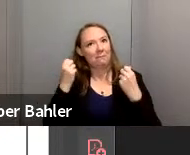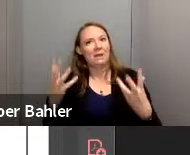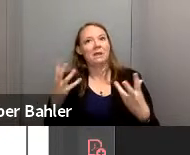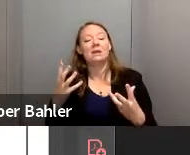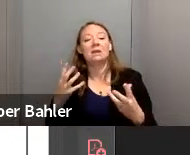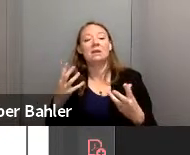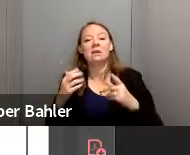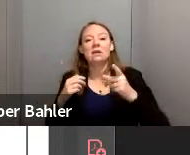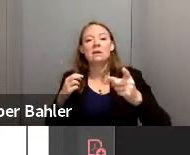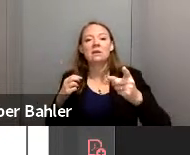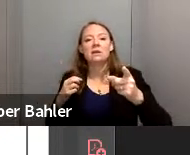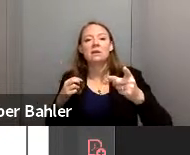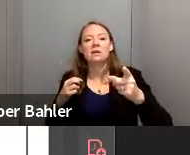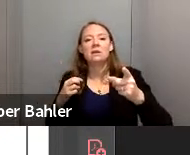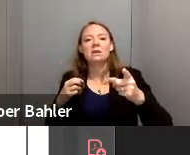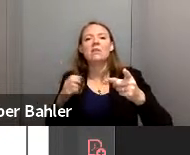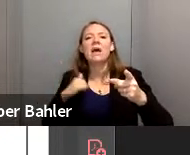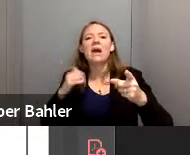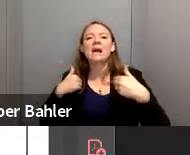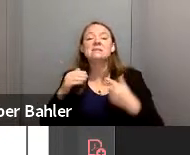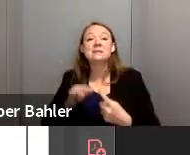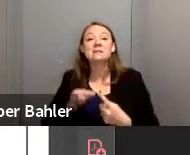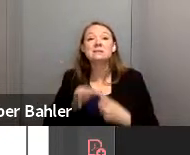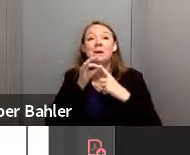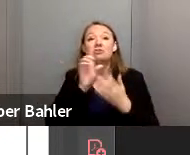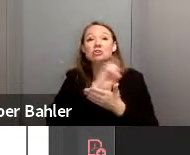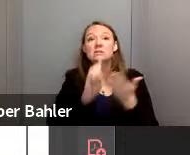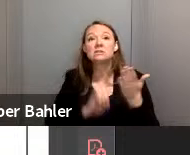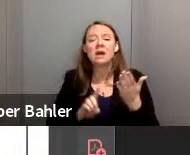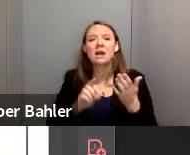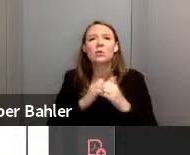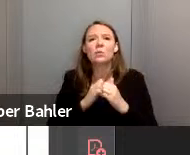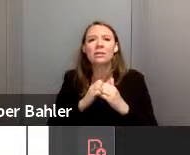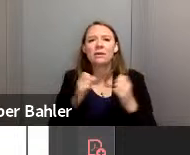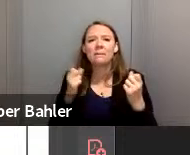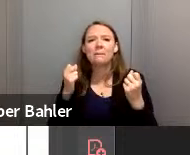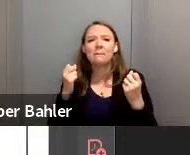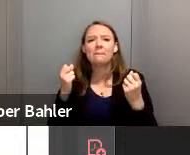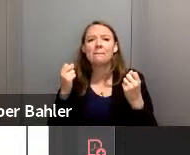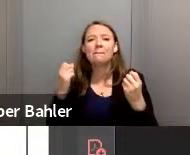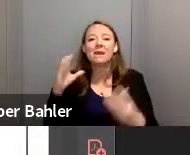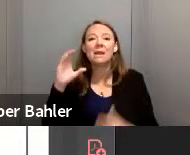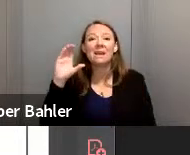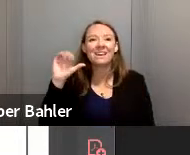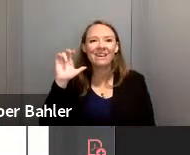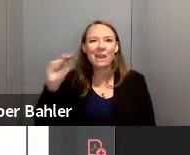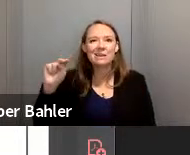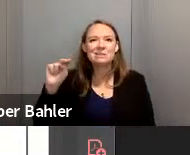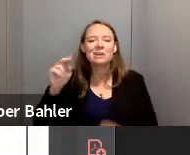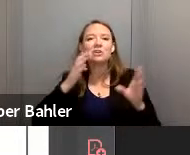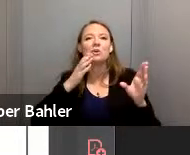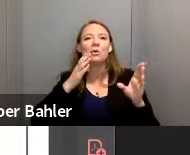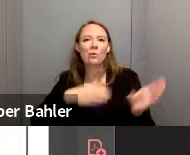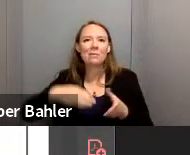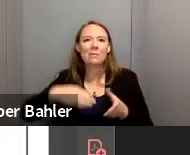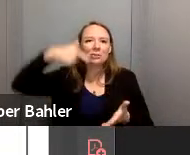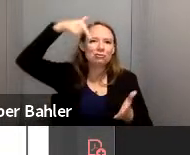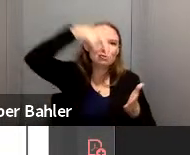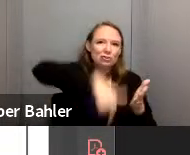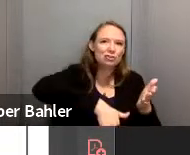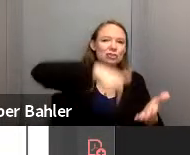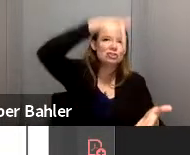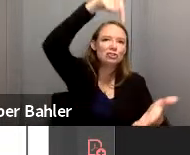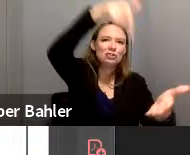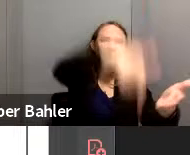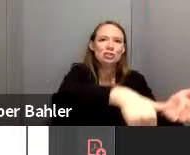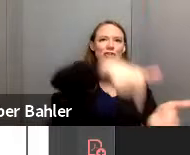design with mini caissons that we'd be drilled down deep, and then a grade beam set on